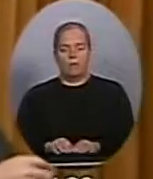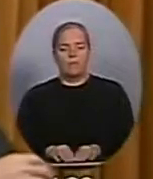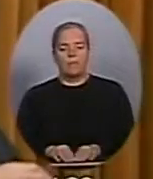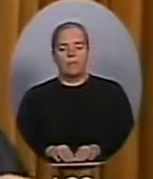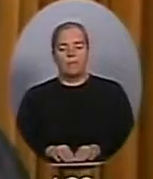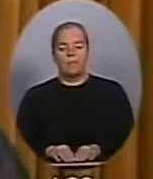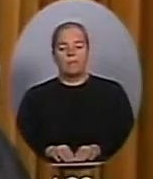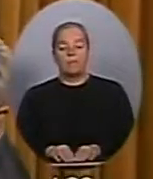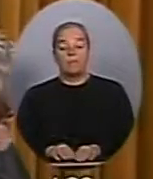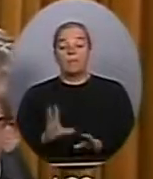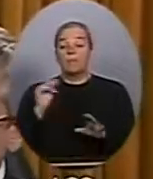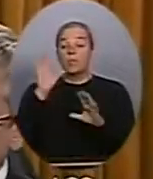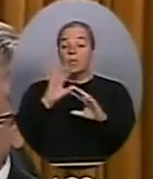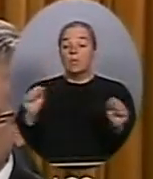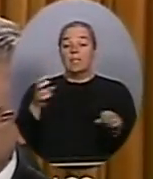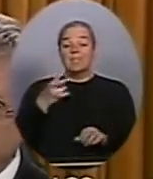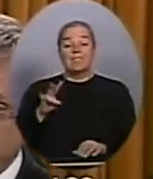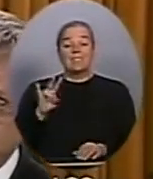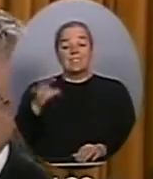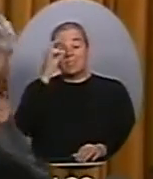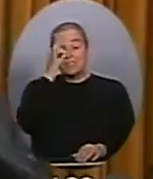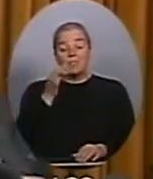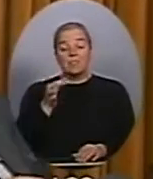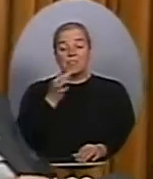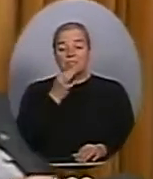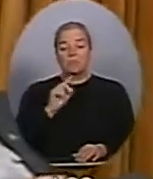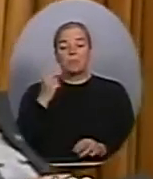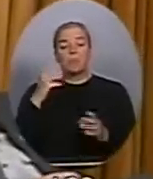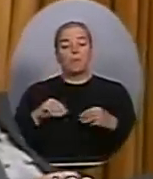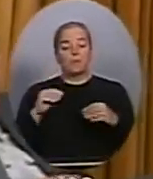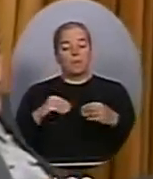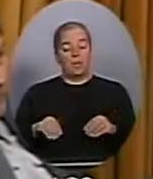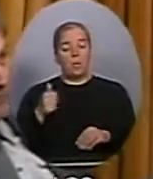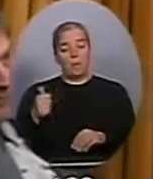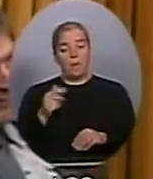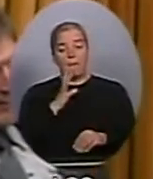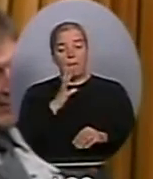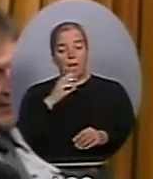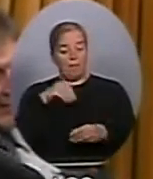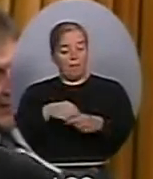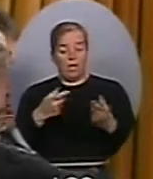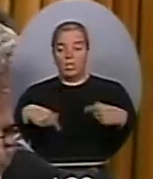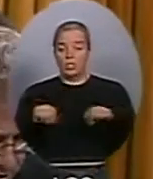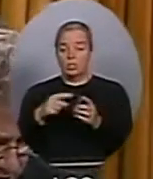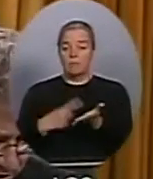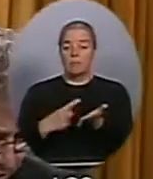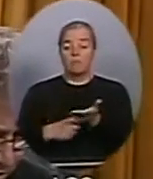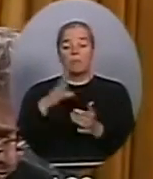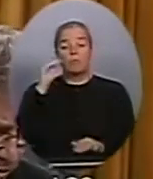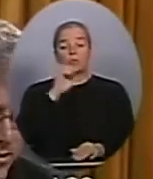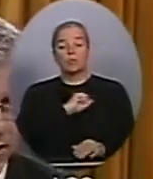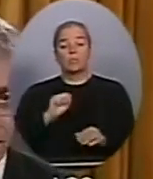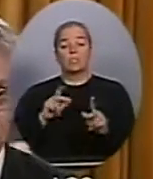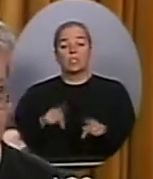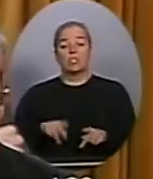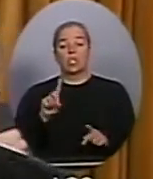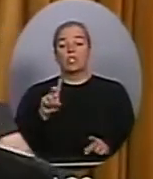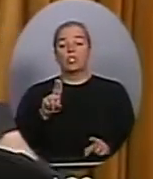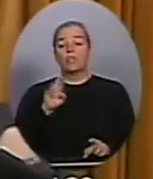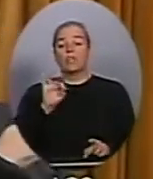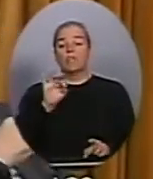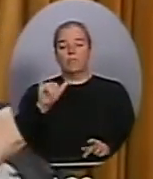17th, the Prime Minister told his House that Mike Duffy met the resident requirements for the Senate, but he didn't tell the people of Canada that the Senate had found that Duffy